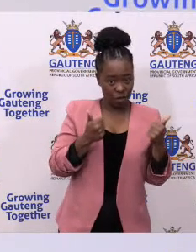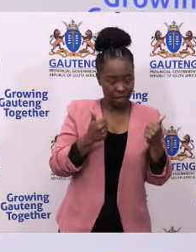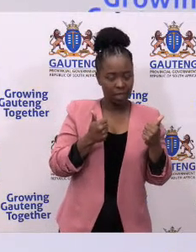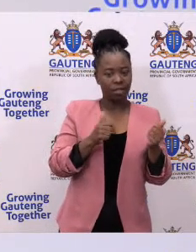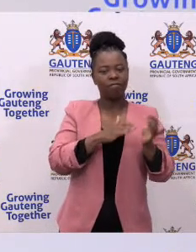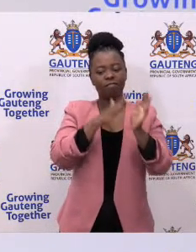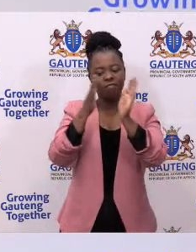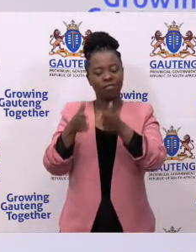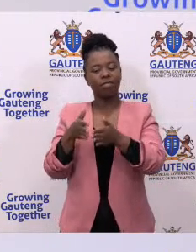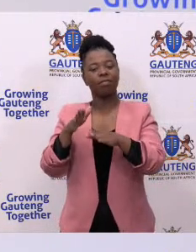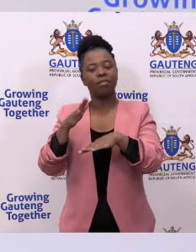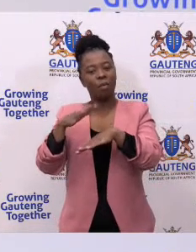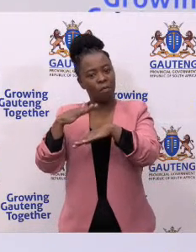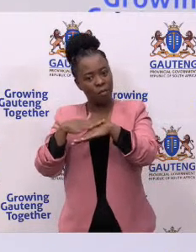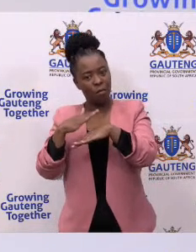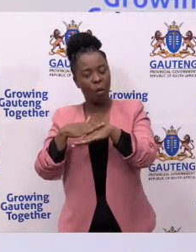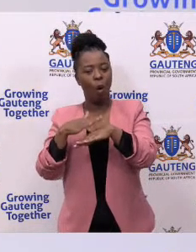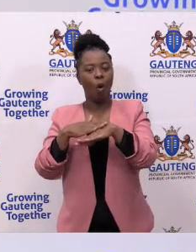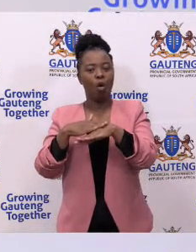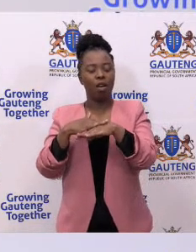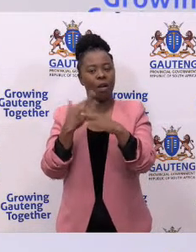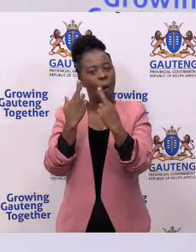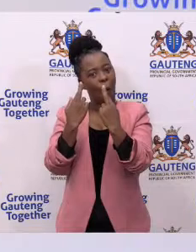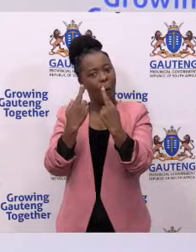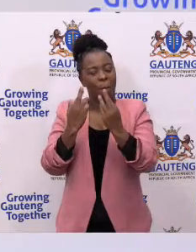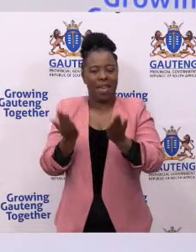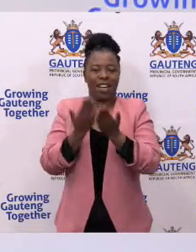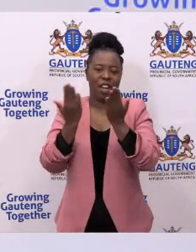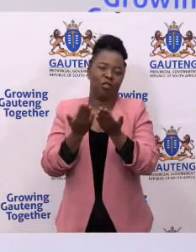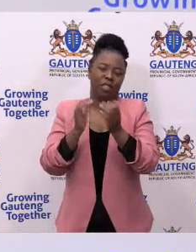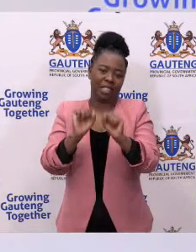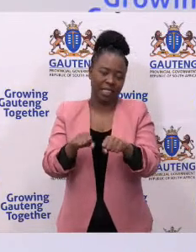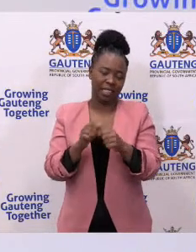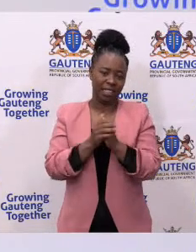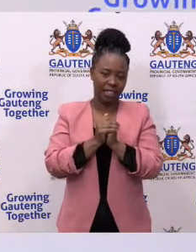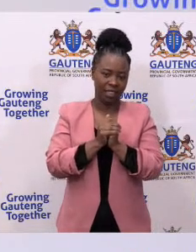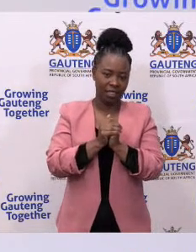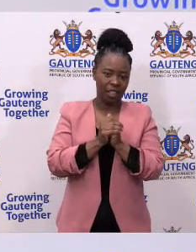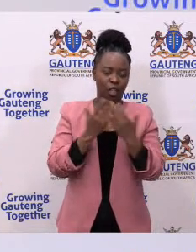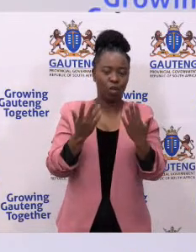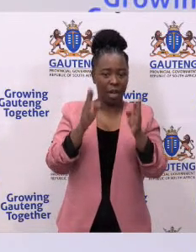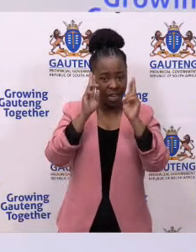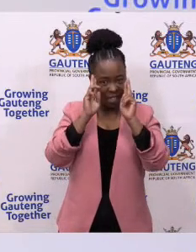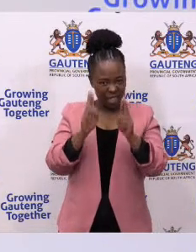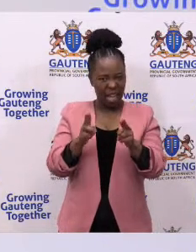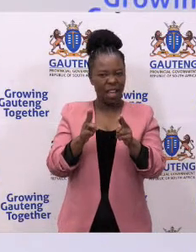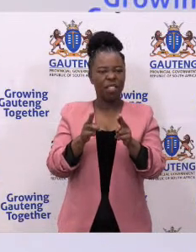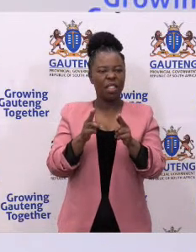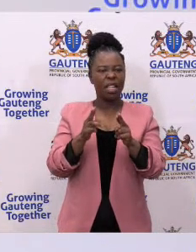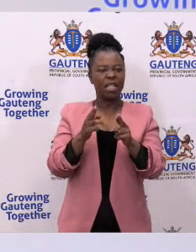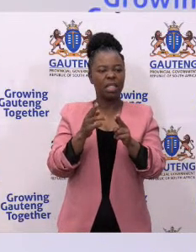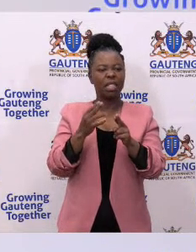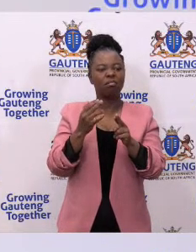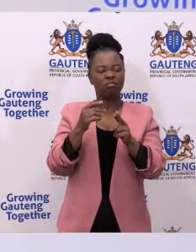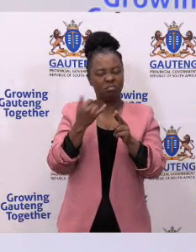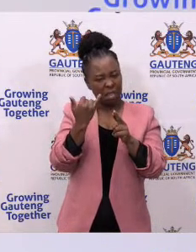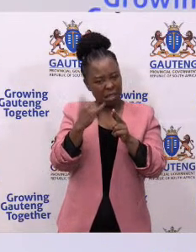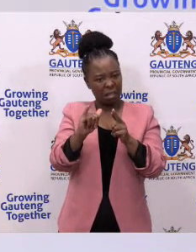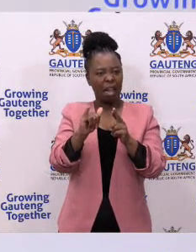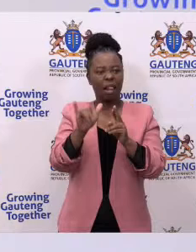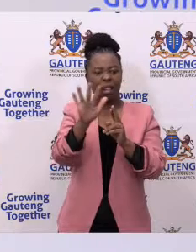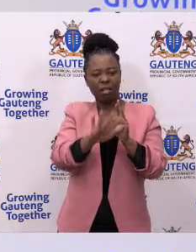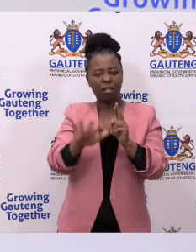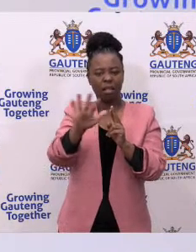we are actually giving hope and courage in that regard. The death still the mortality rate still is